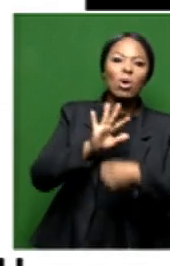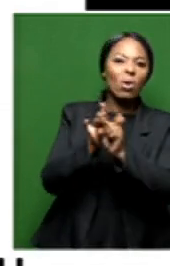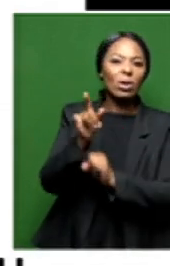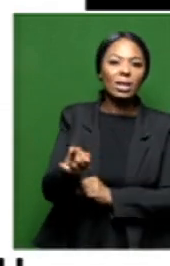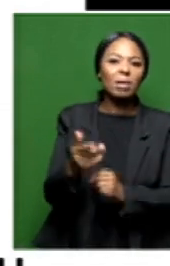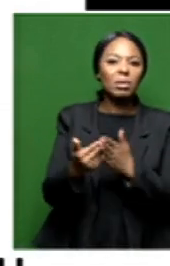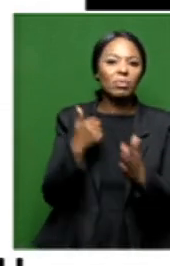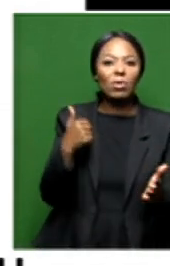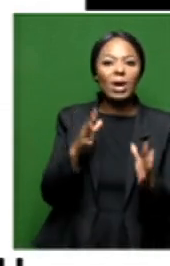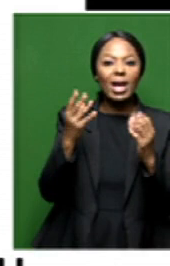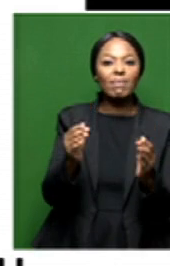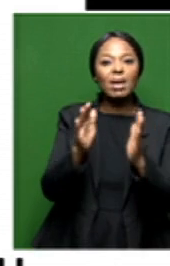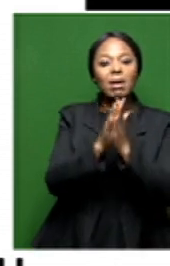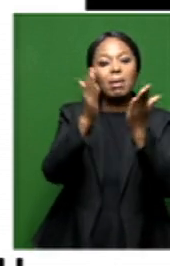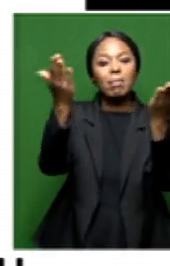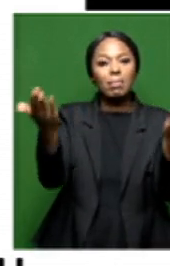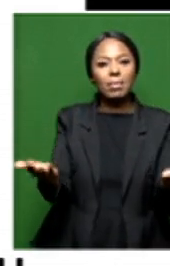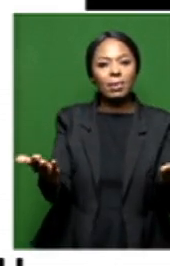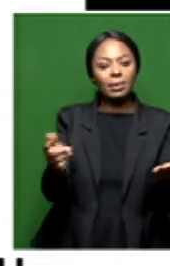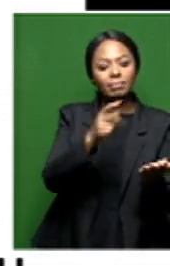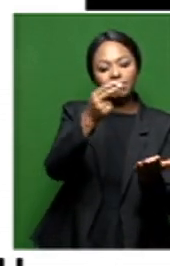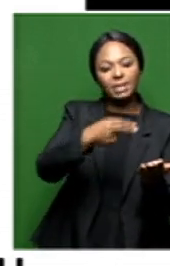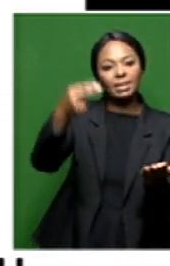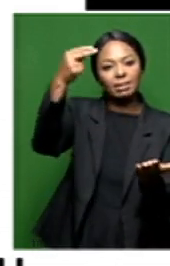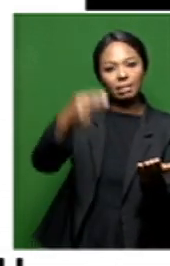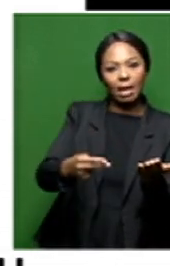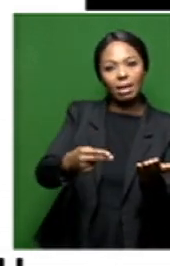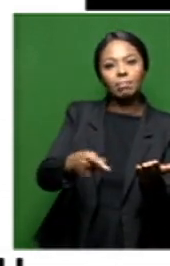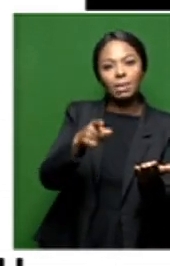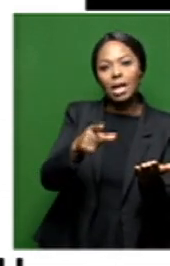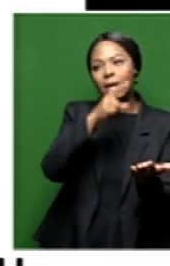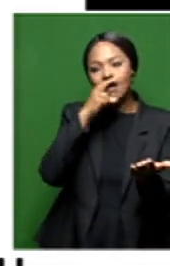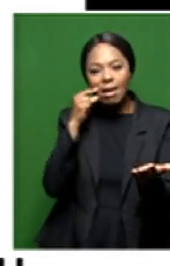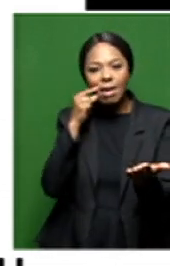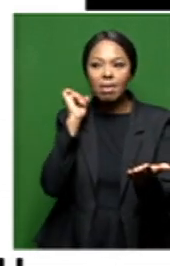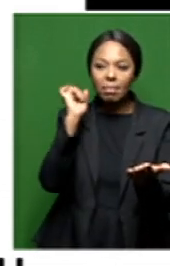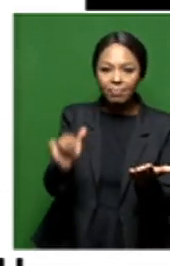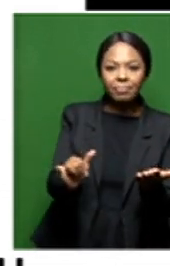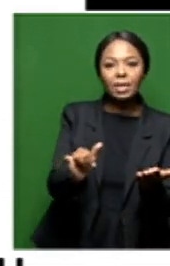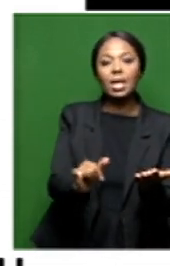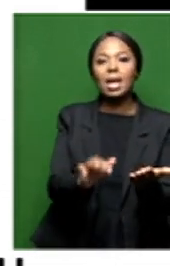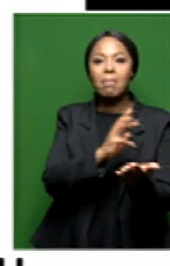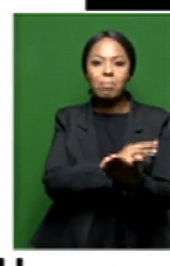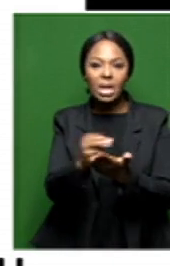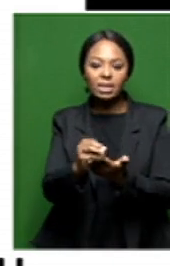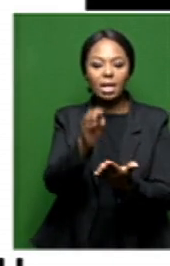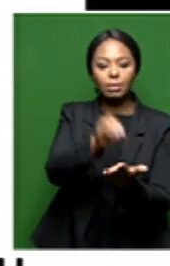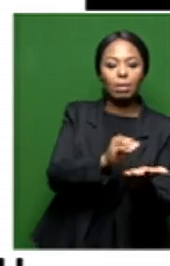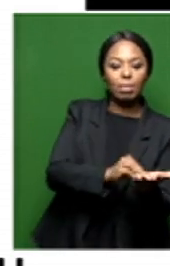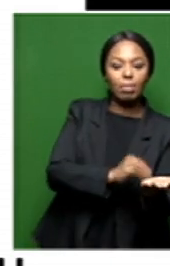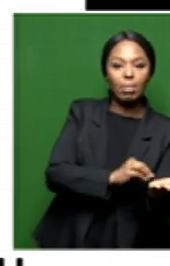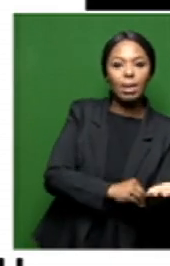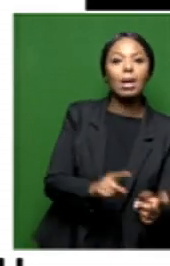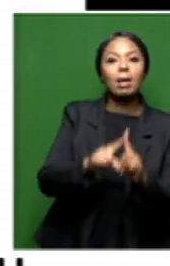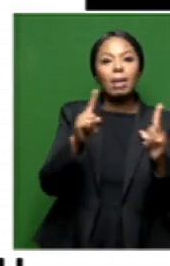a burial registers or commemoration or condolence books for people to come in. Mm-hmm. But what we've created because of COVID is a